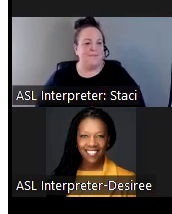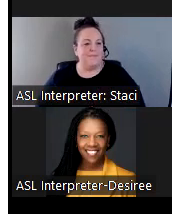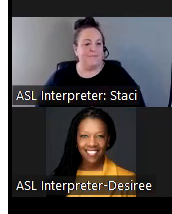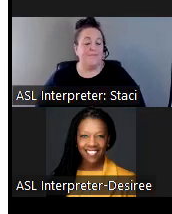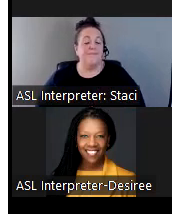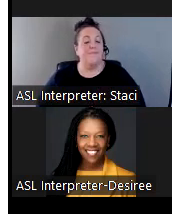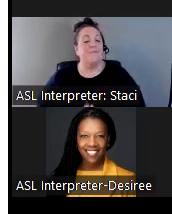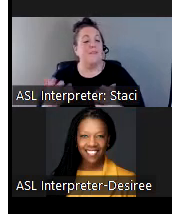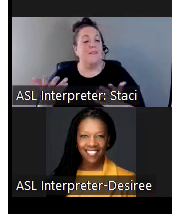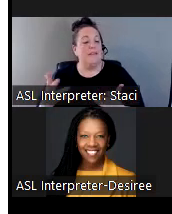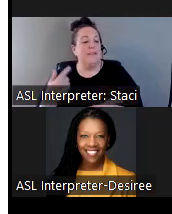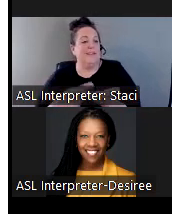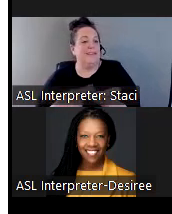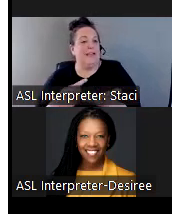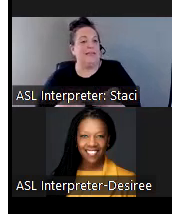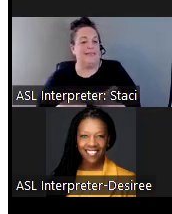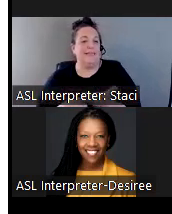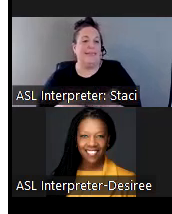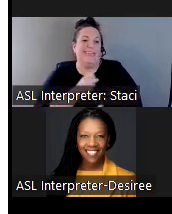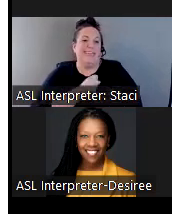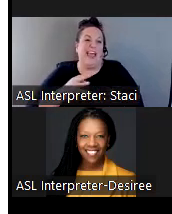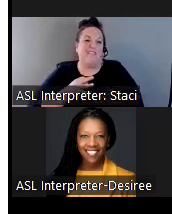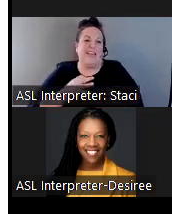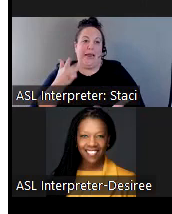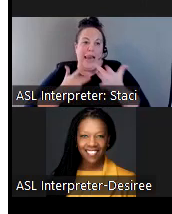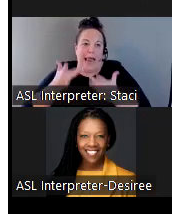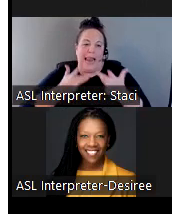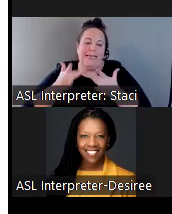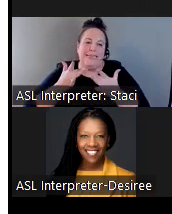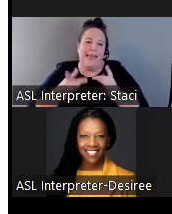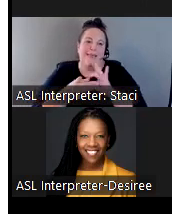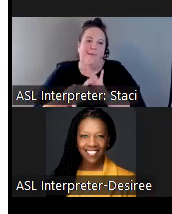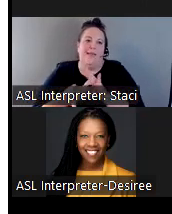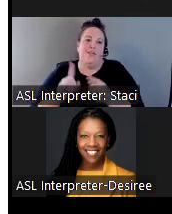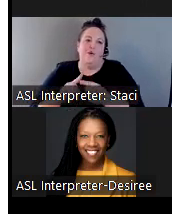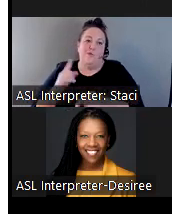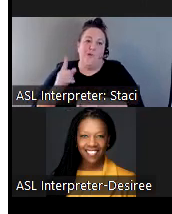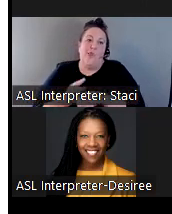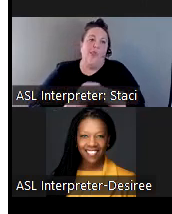We've talked about personnel shortages. Well, that really relates to longer wait